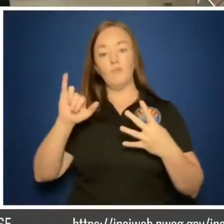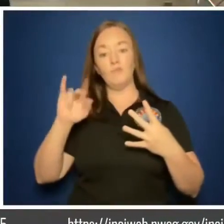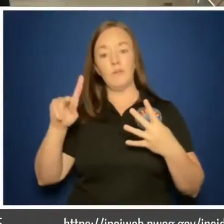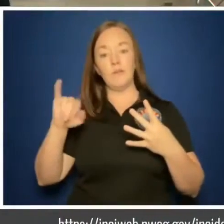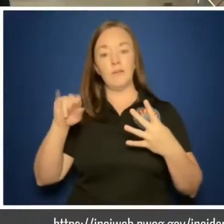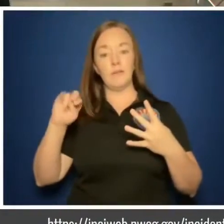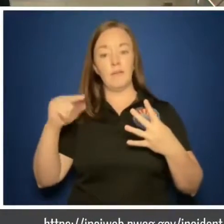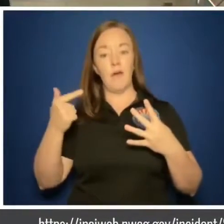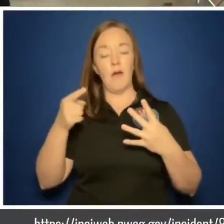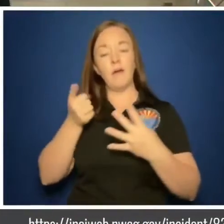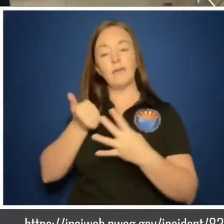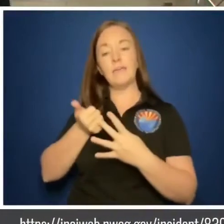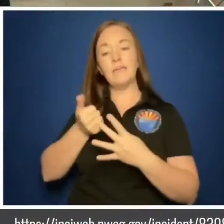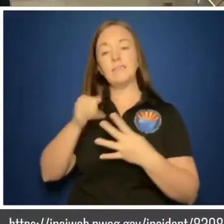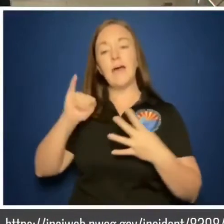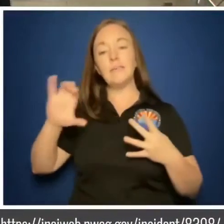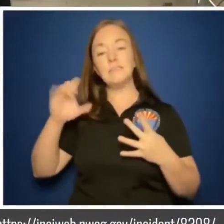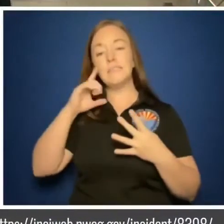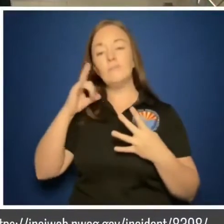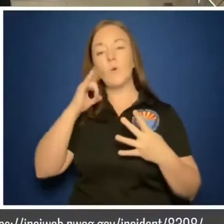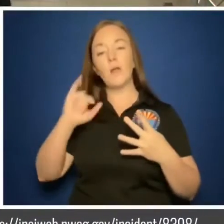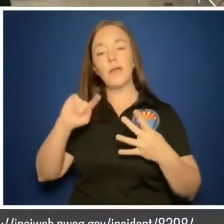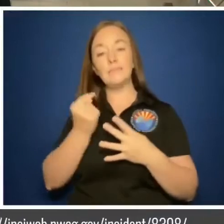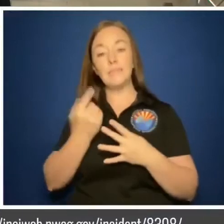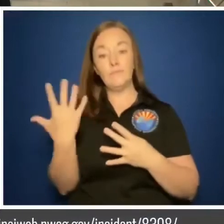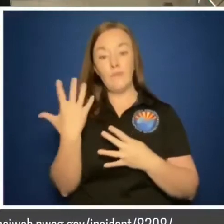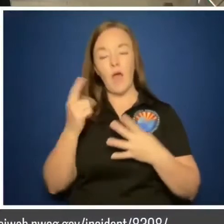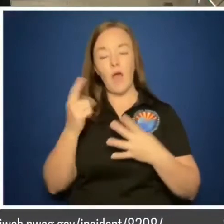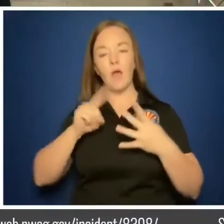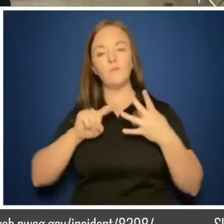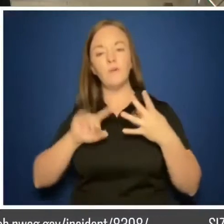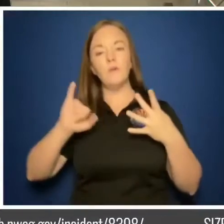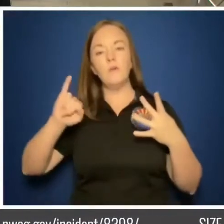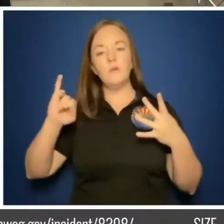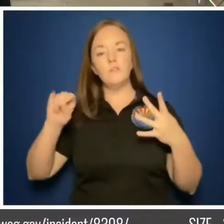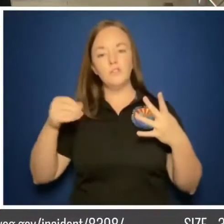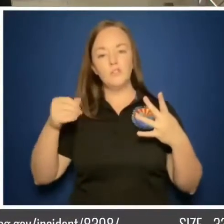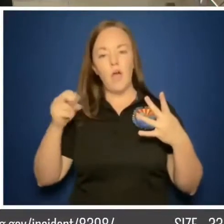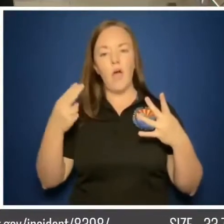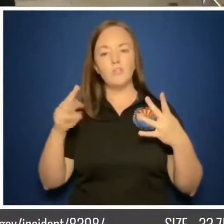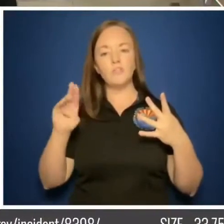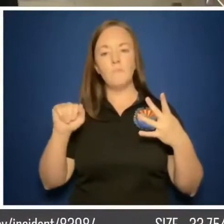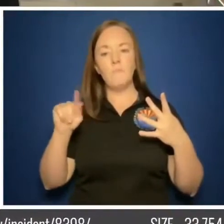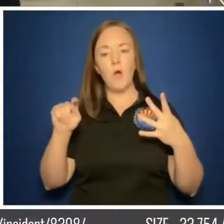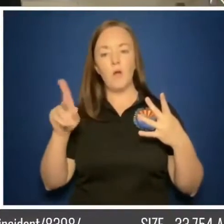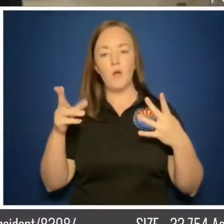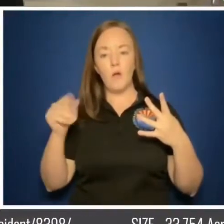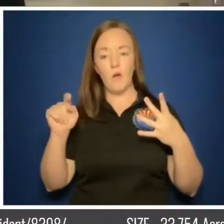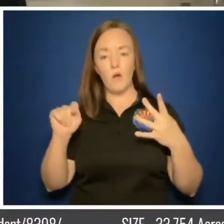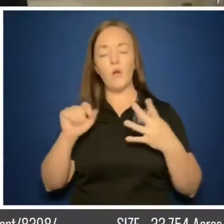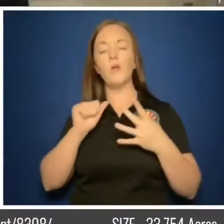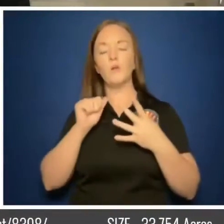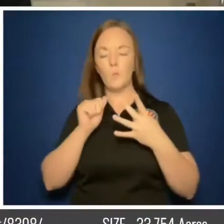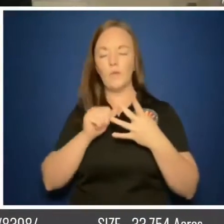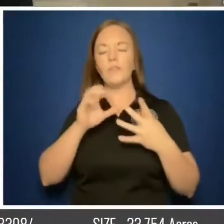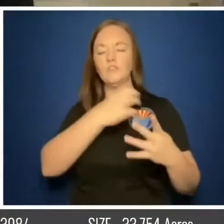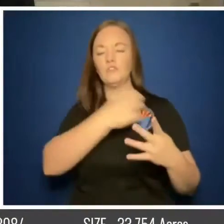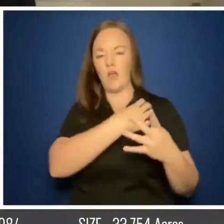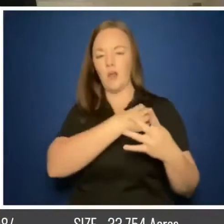Commander for California Incident Management Team 5, Josh Barnhart with the Placer County Sheriff's Department, and Jim Hudson with CAL